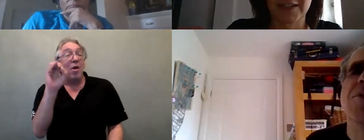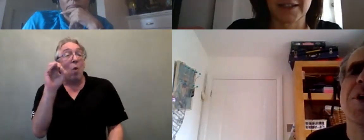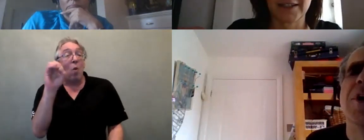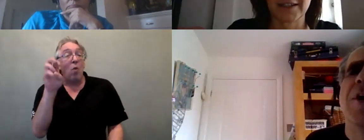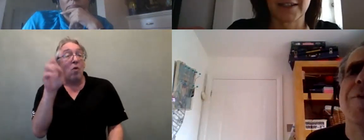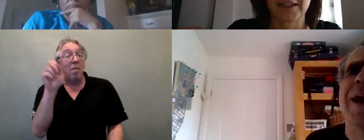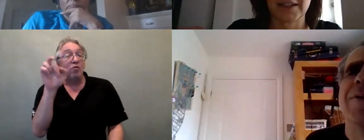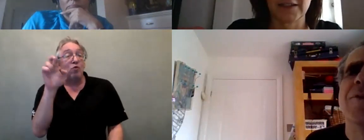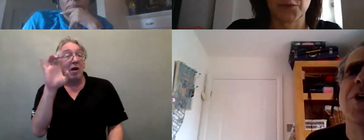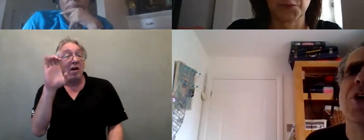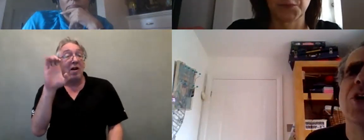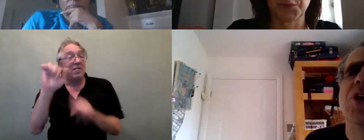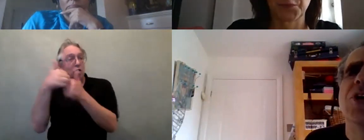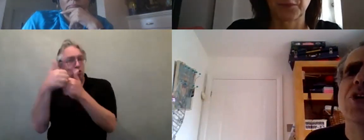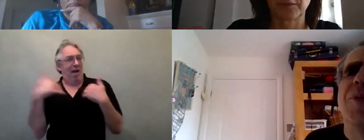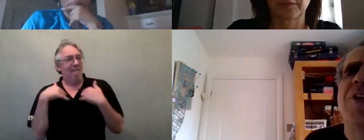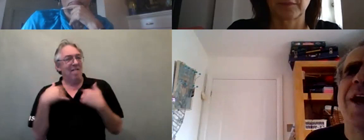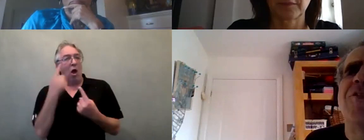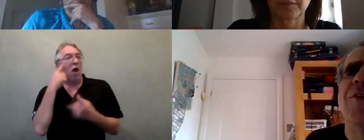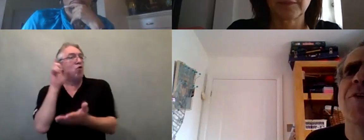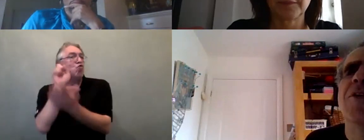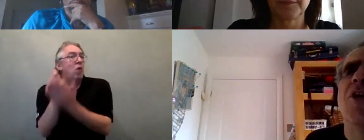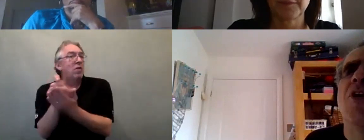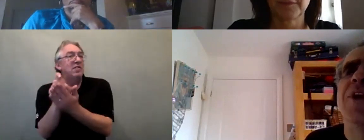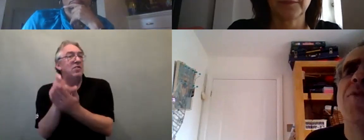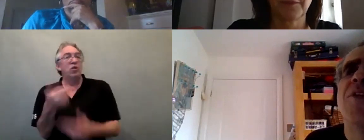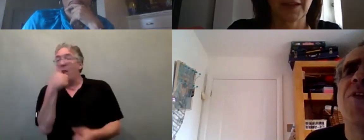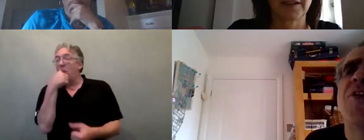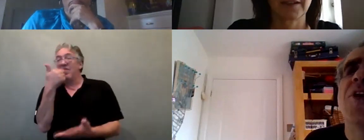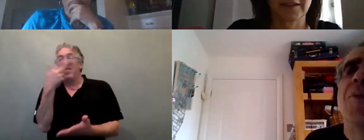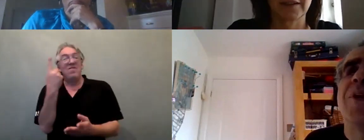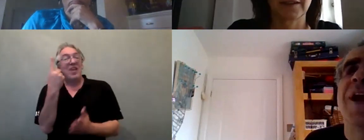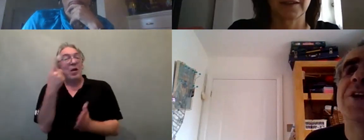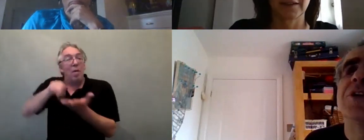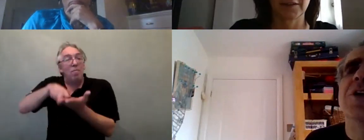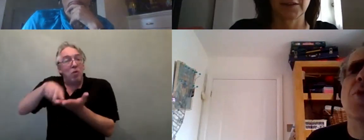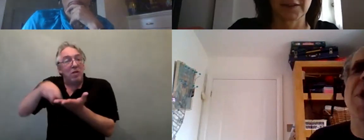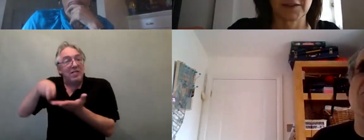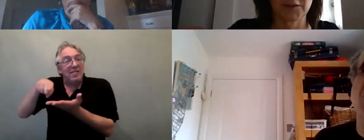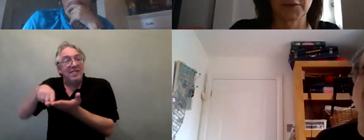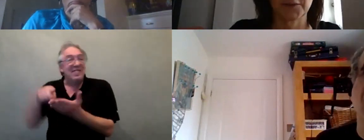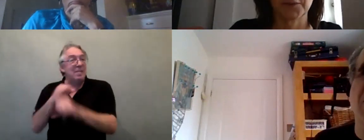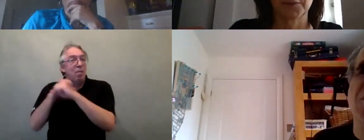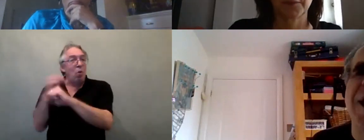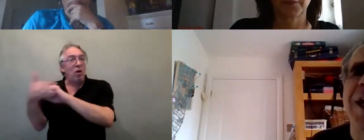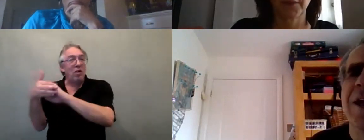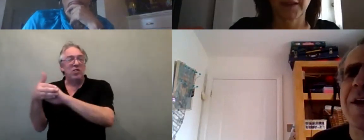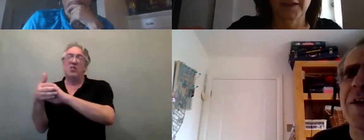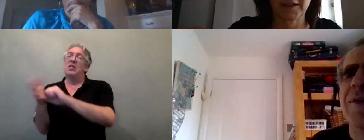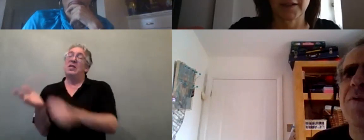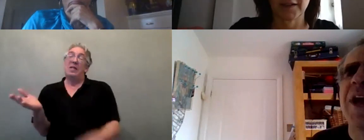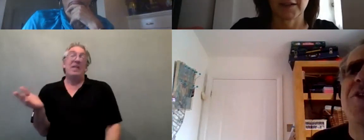do around the protection of users, the protection. We all know that